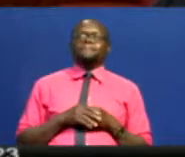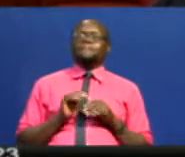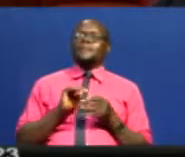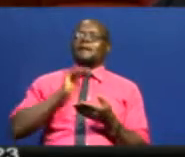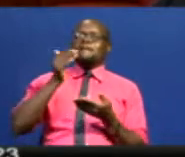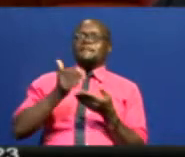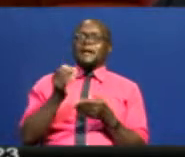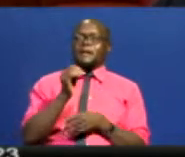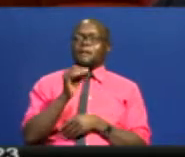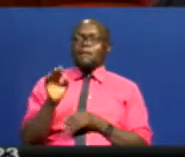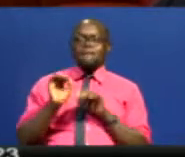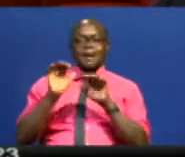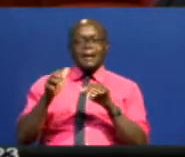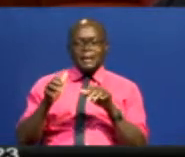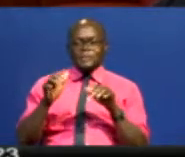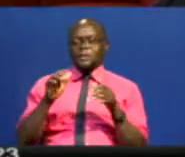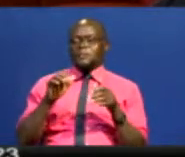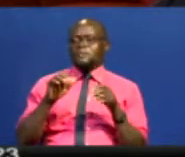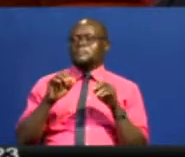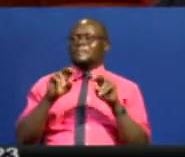funding of agricultural research